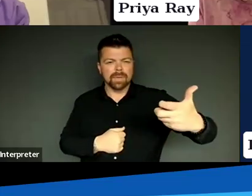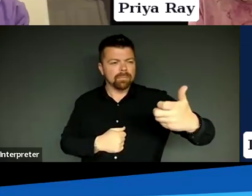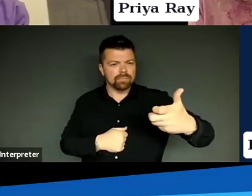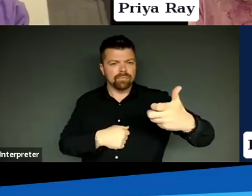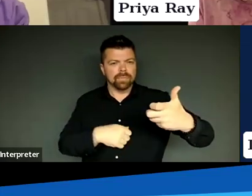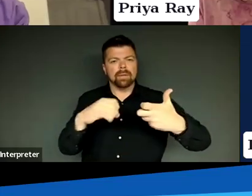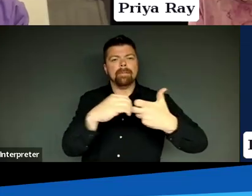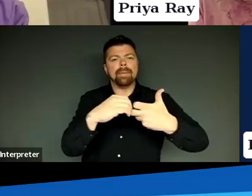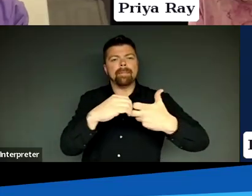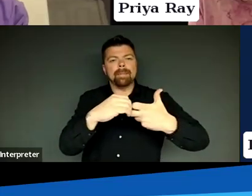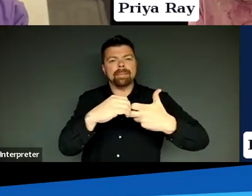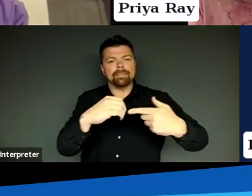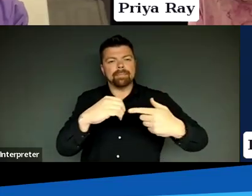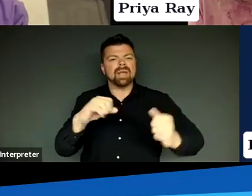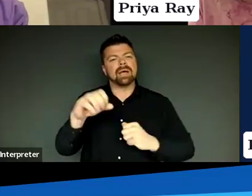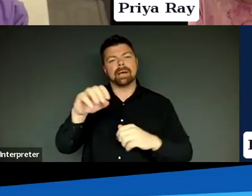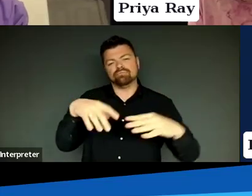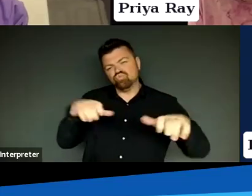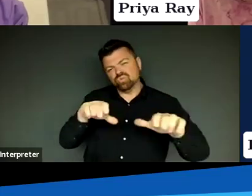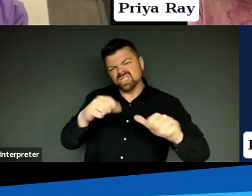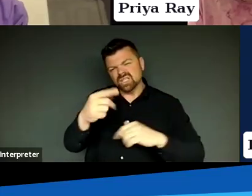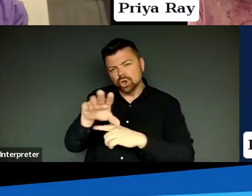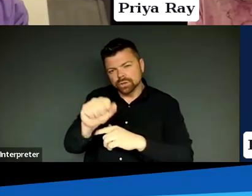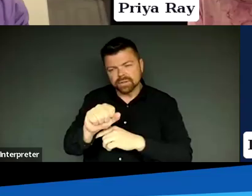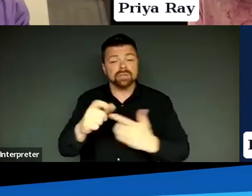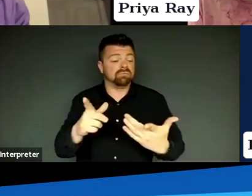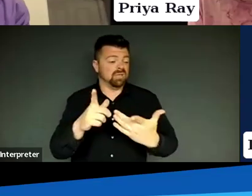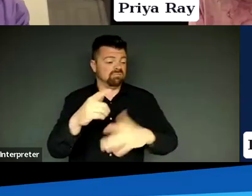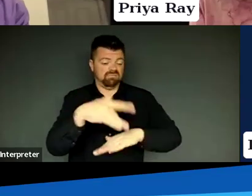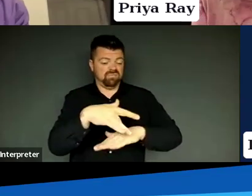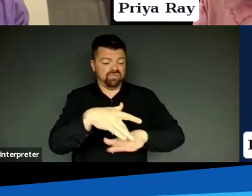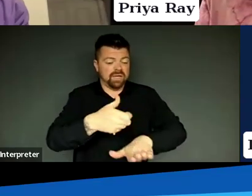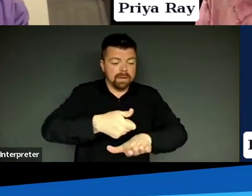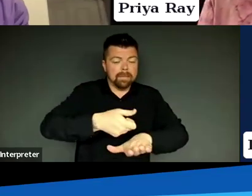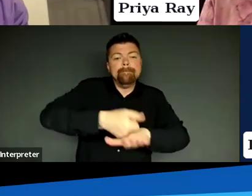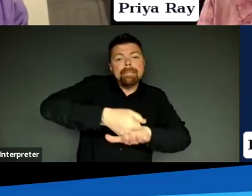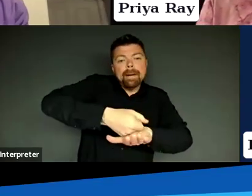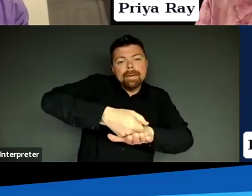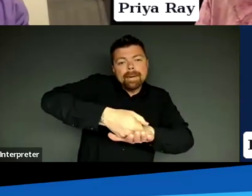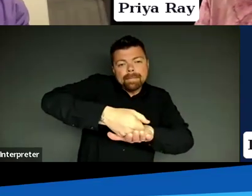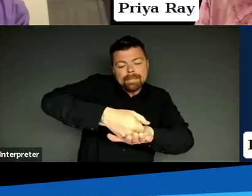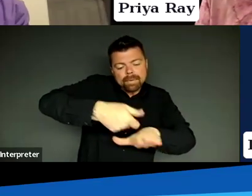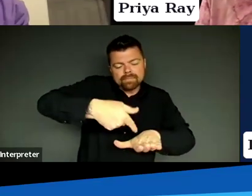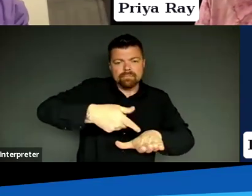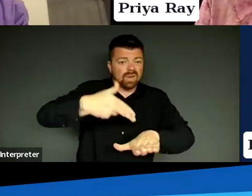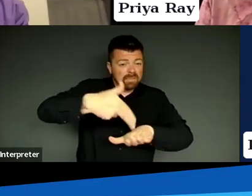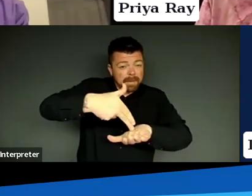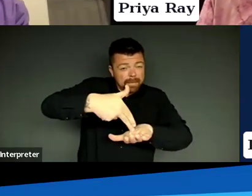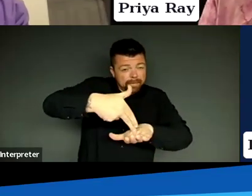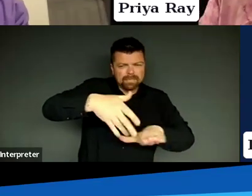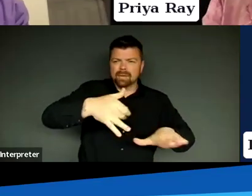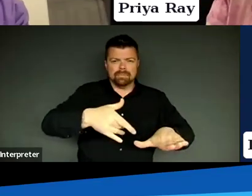of my feet, turn it on the low setting, and rub it up and down there. And I can't say that it takes it away,